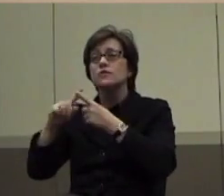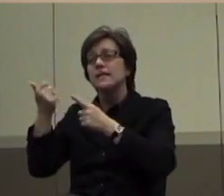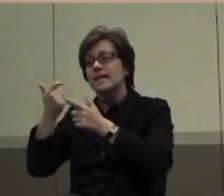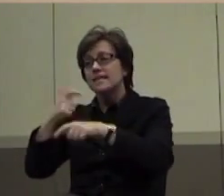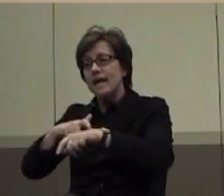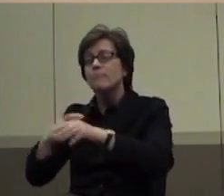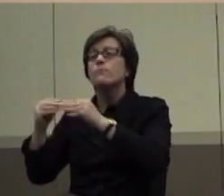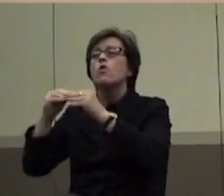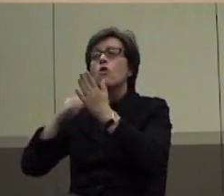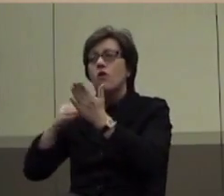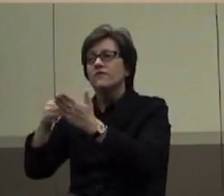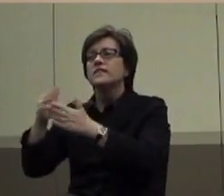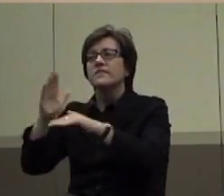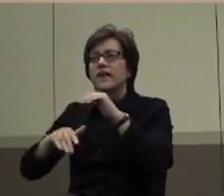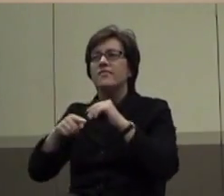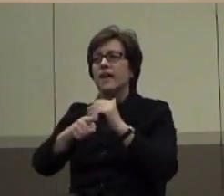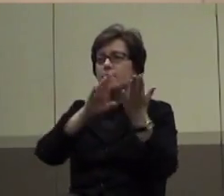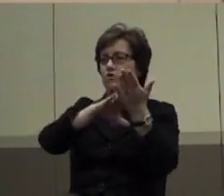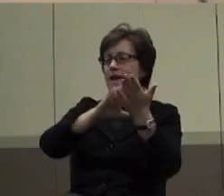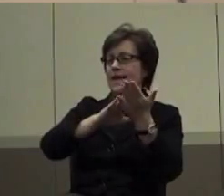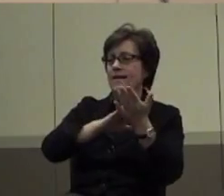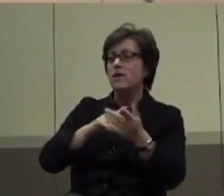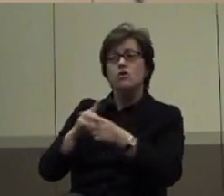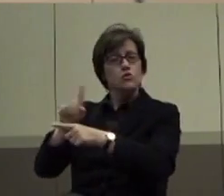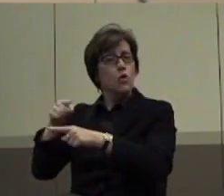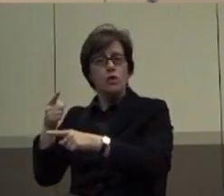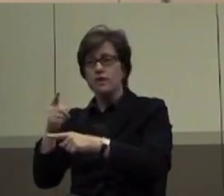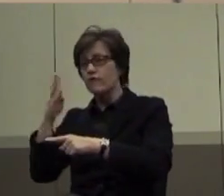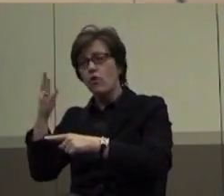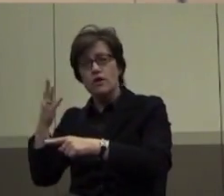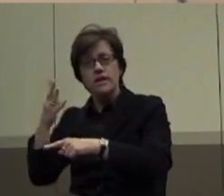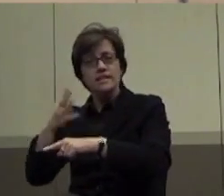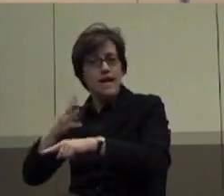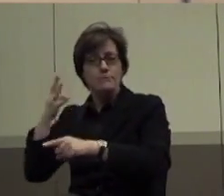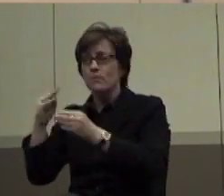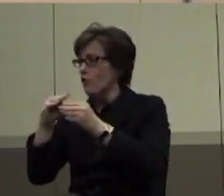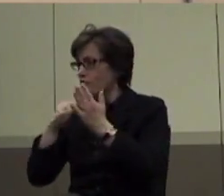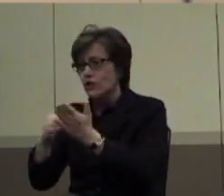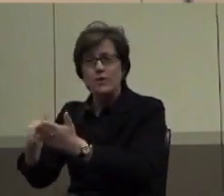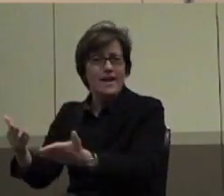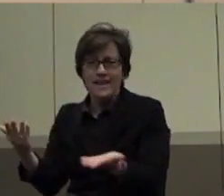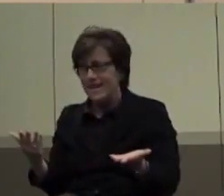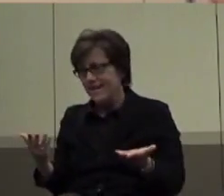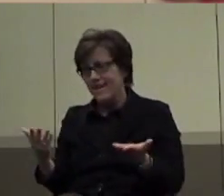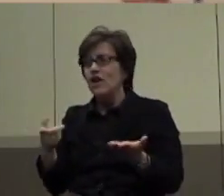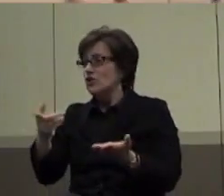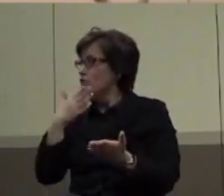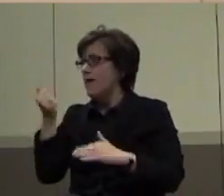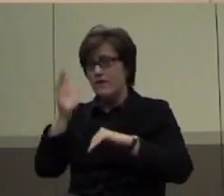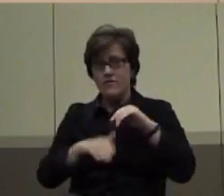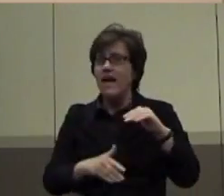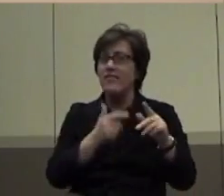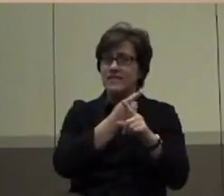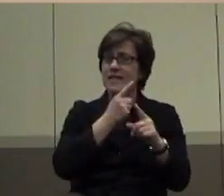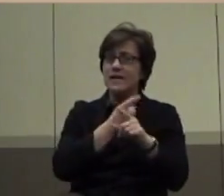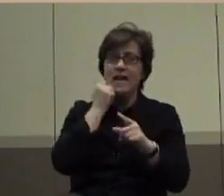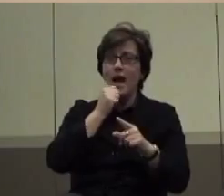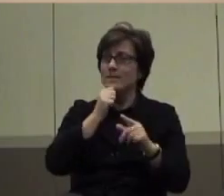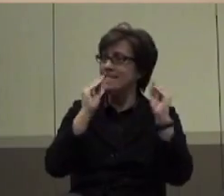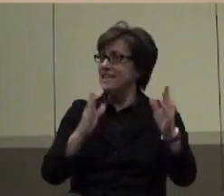they praise. All right? You're only reprimanding 4 times more frequently. You're actually better than the typical